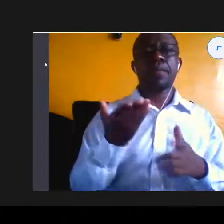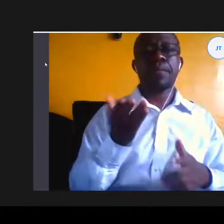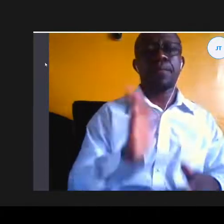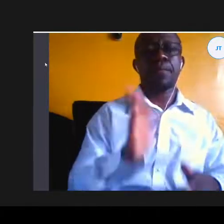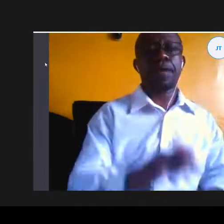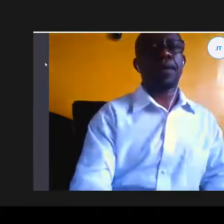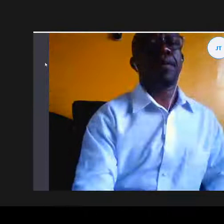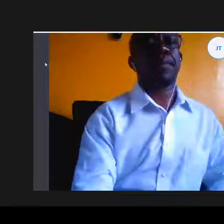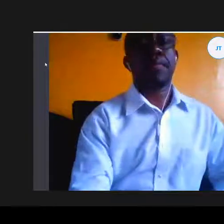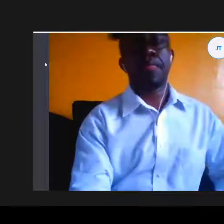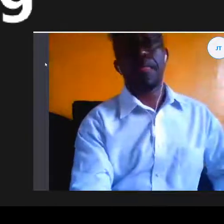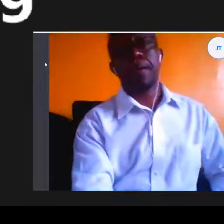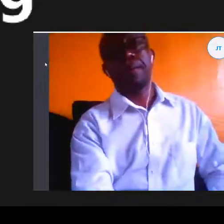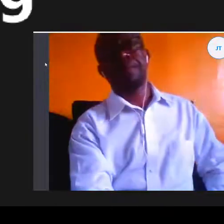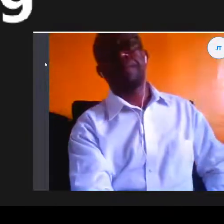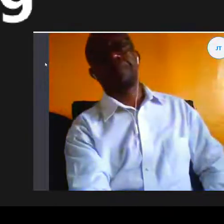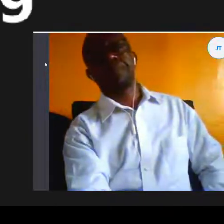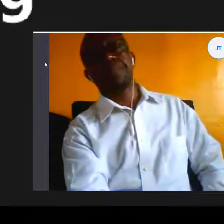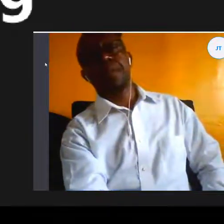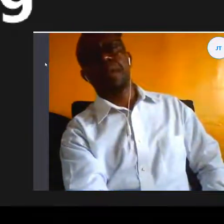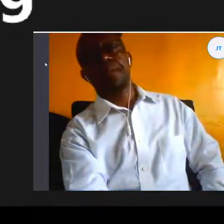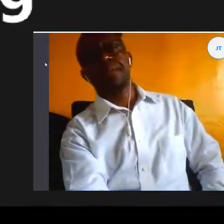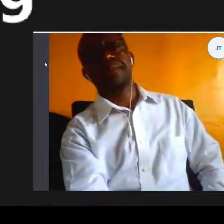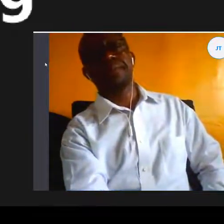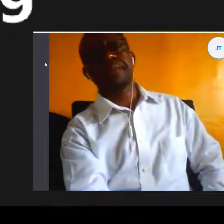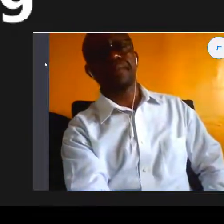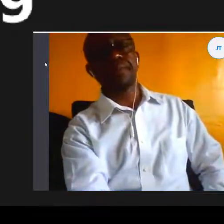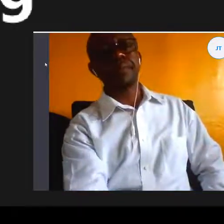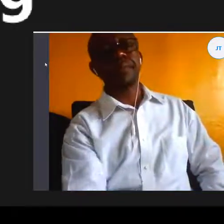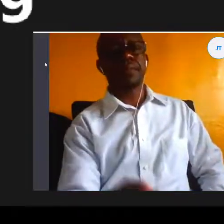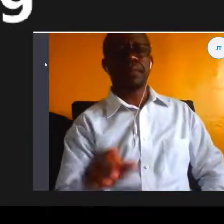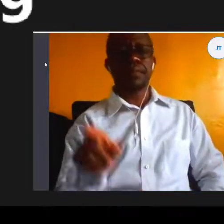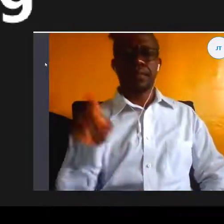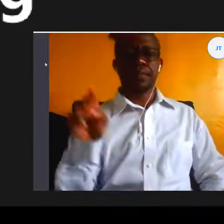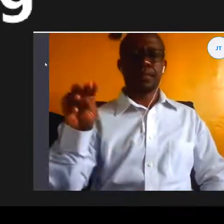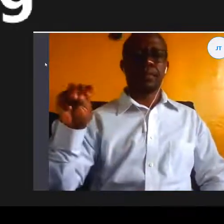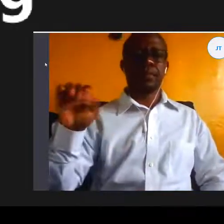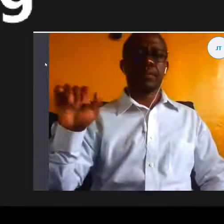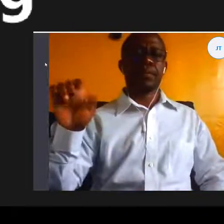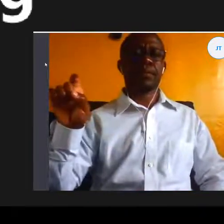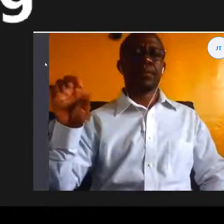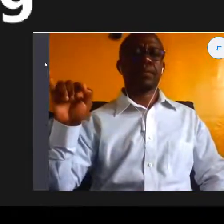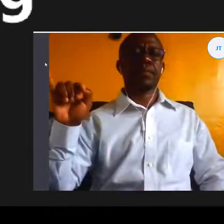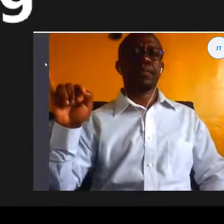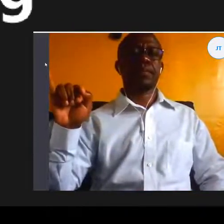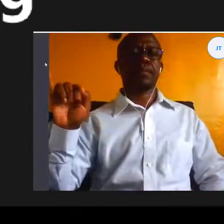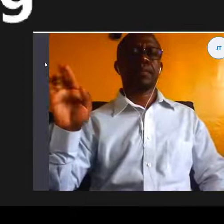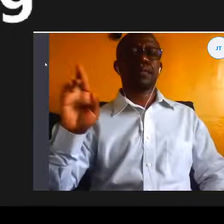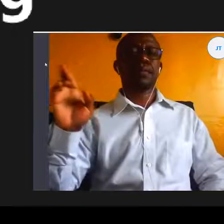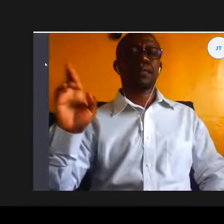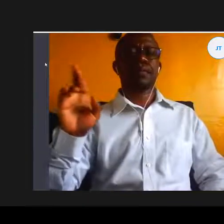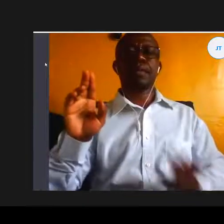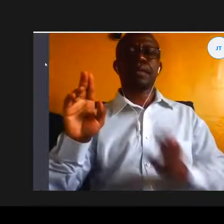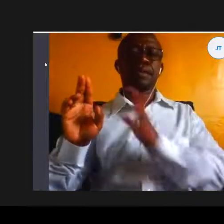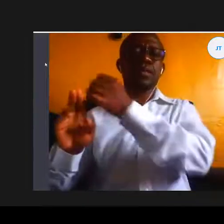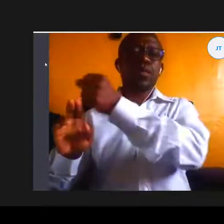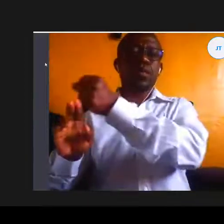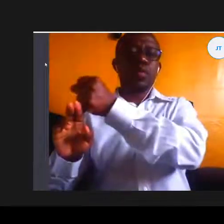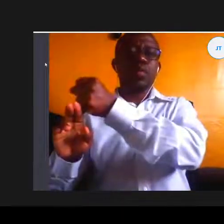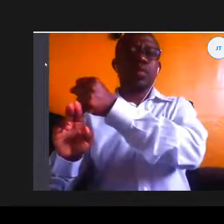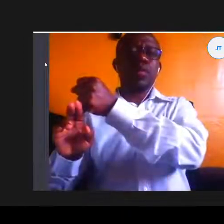Yes, Maximilian, we are taking a break, but once we come back, we'll want you to make your presentation. Start with